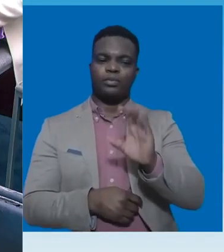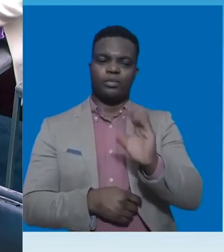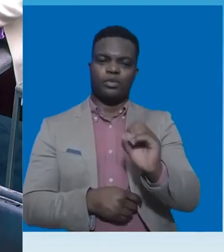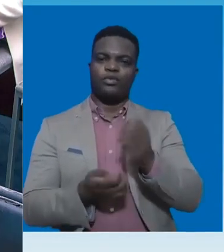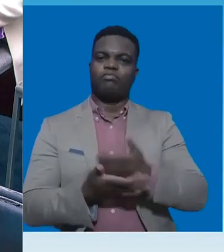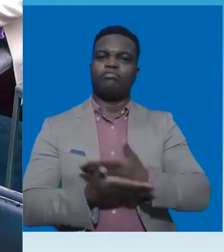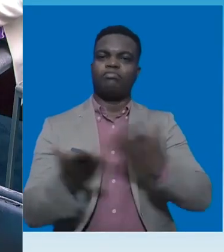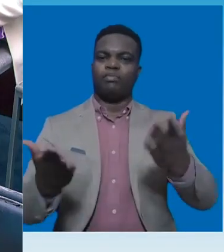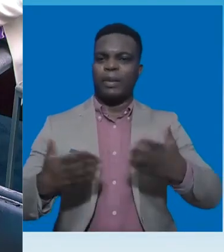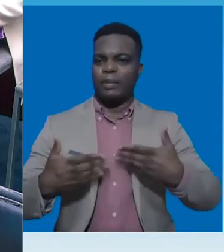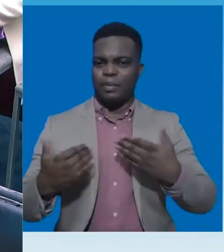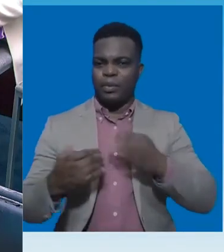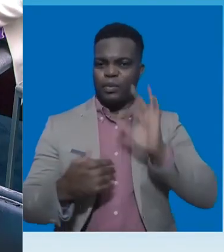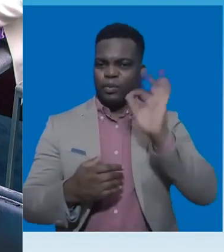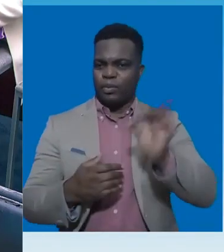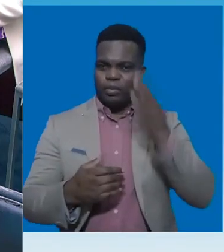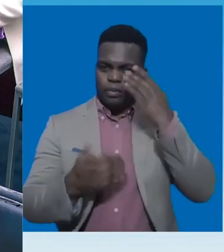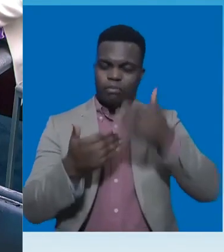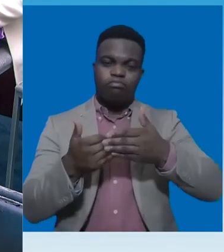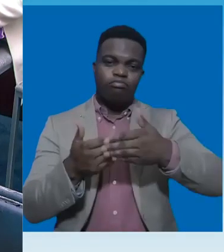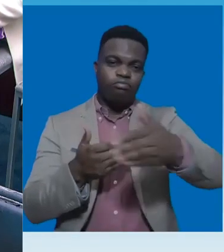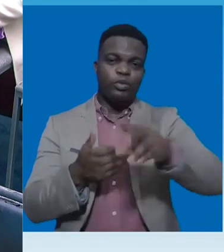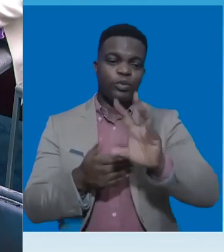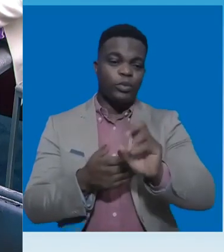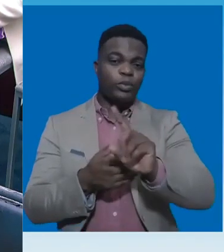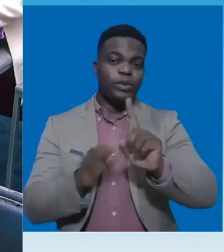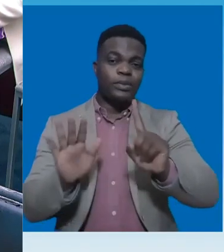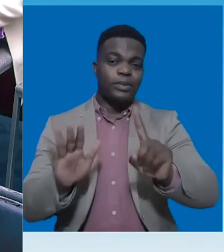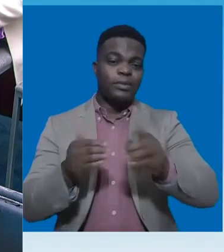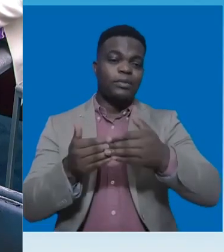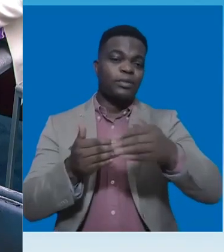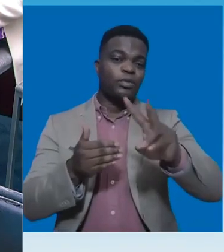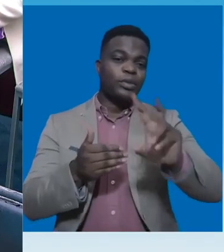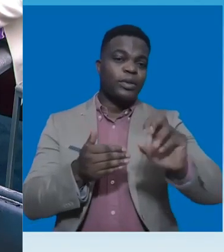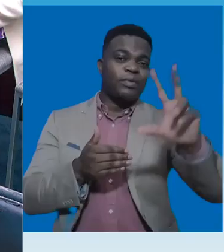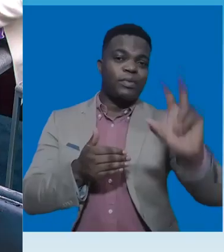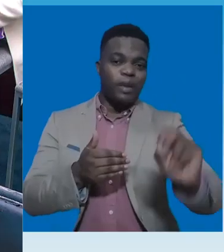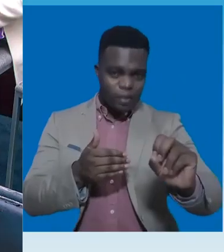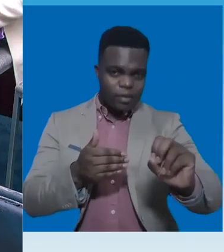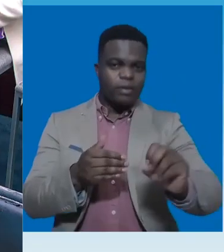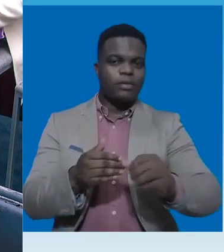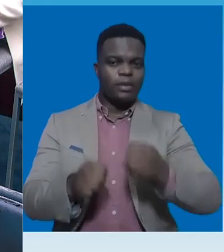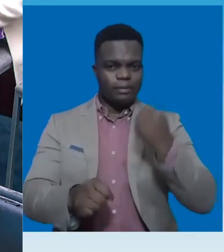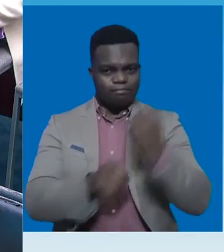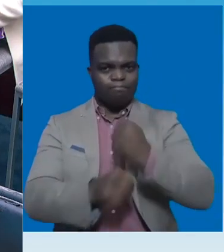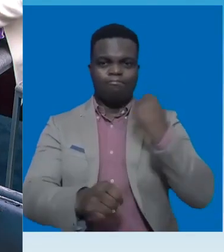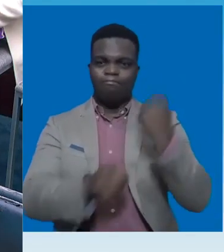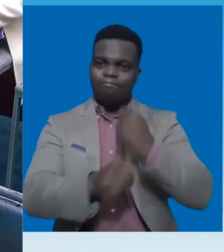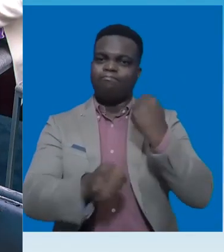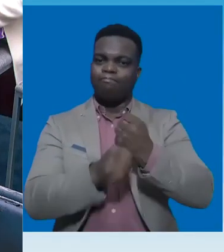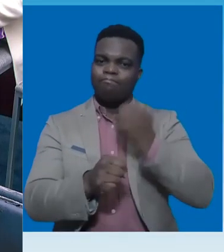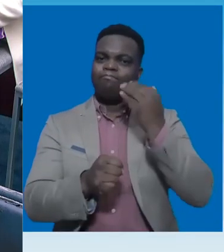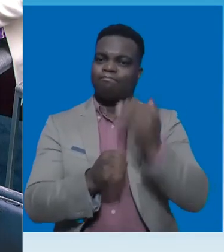2026-2030. So we particularly value its stronger focus on measurable impact, accessibility data, accountability, and